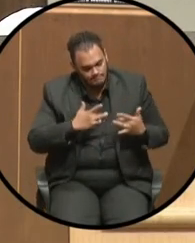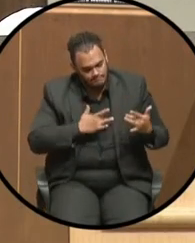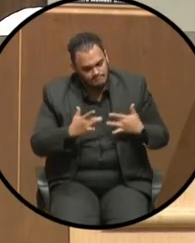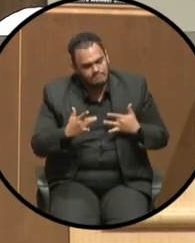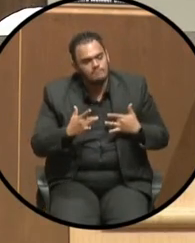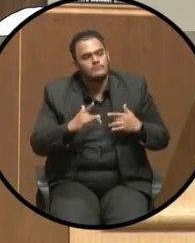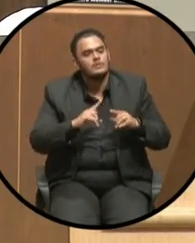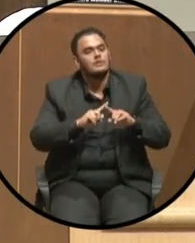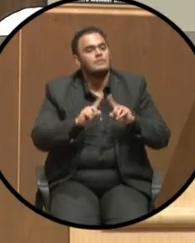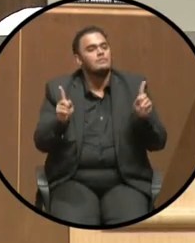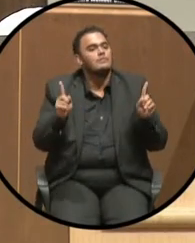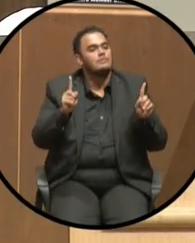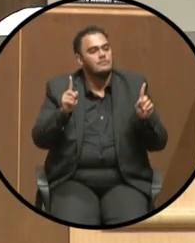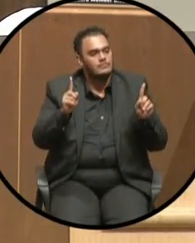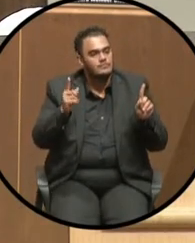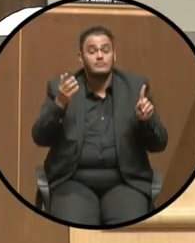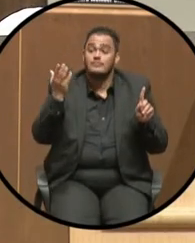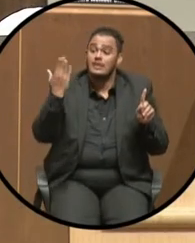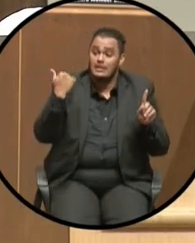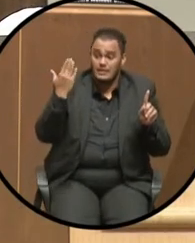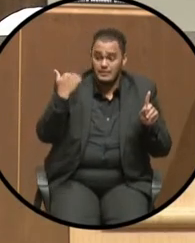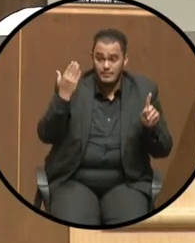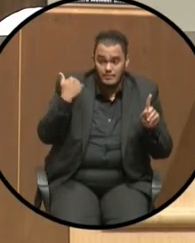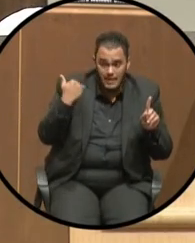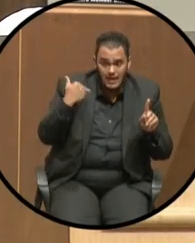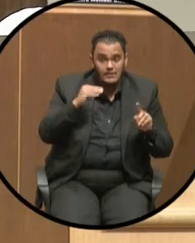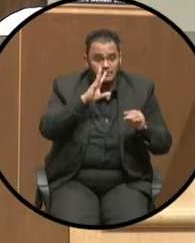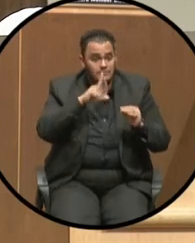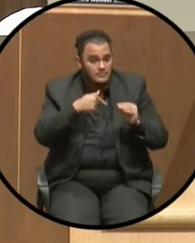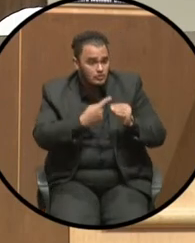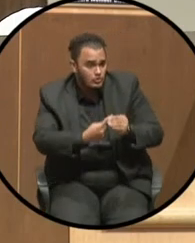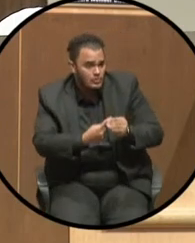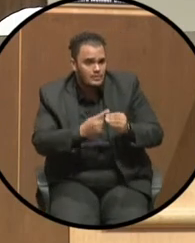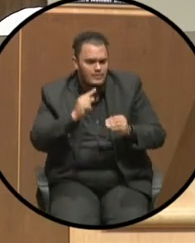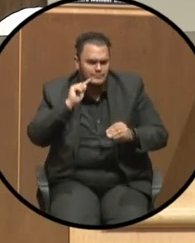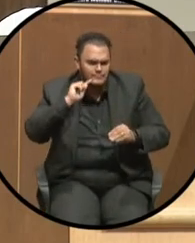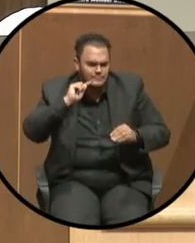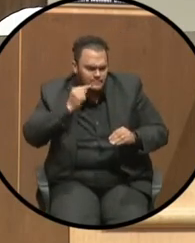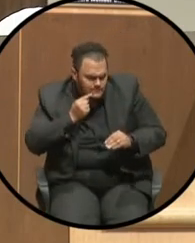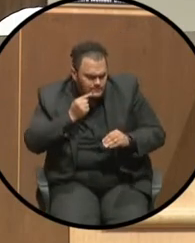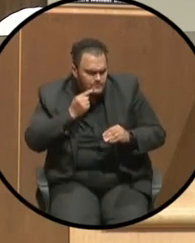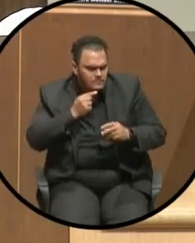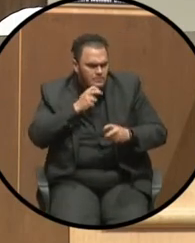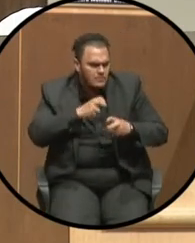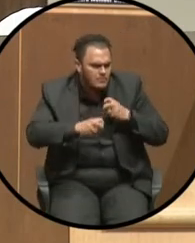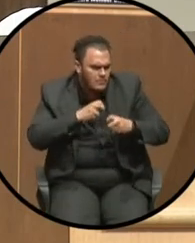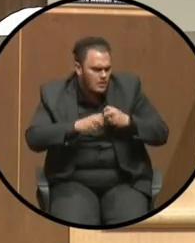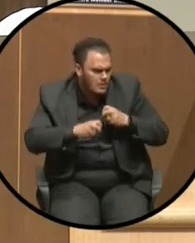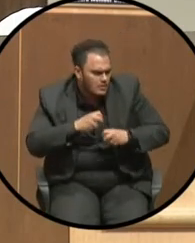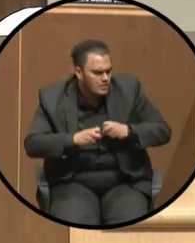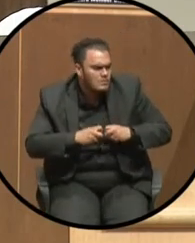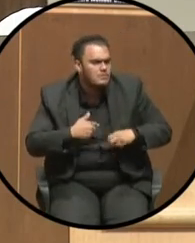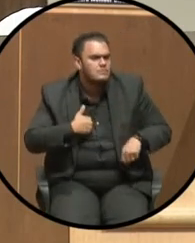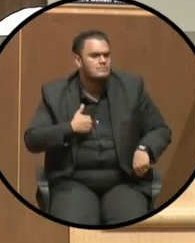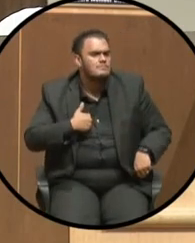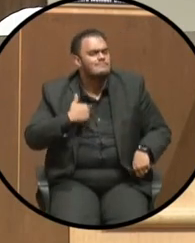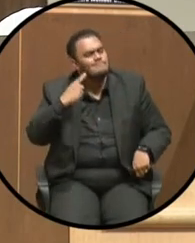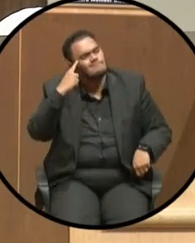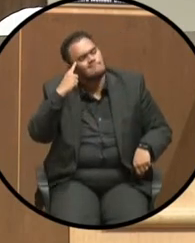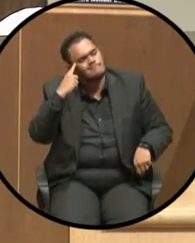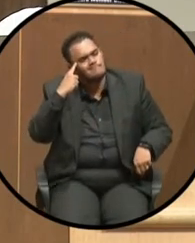have in past, we've been talking about some very significant issues, I think that we can at least